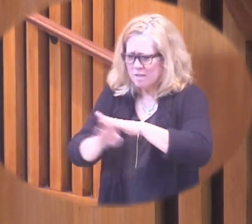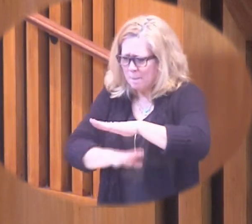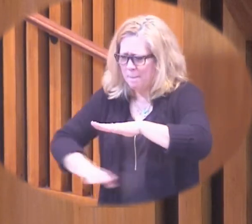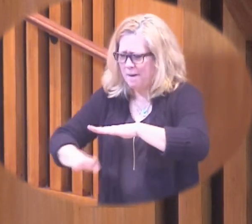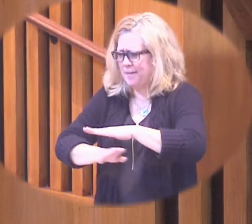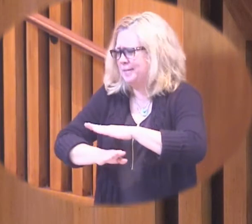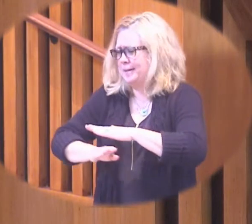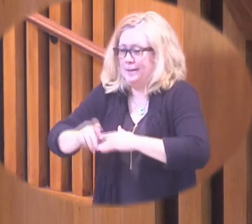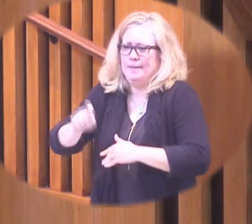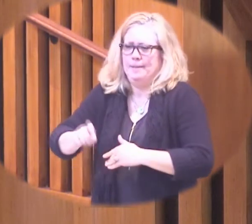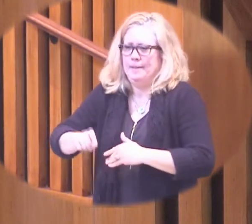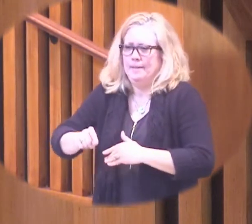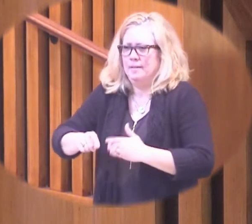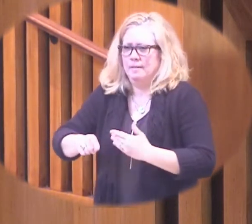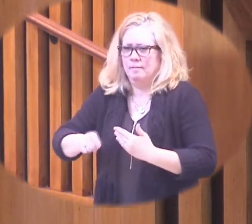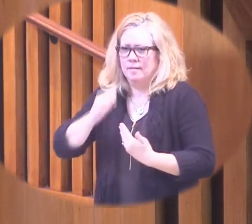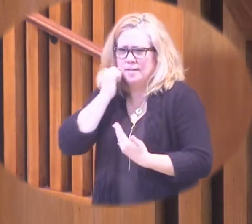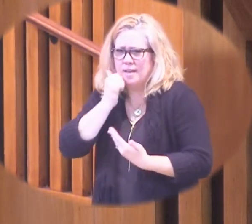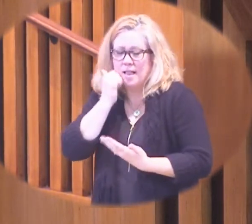see it?